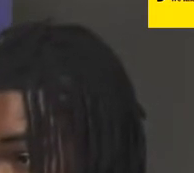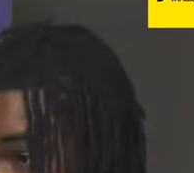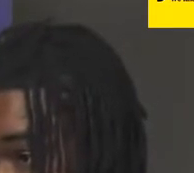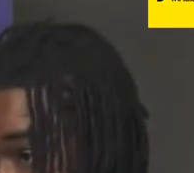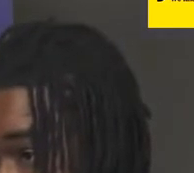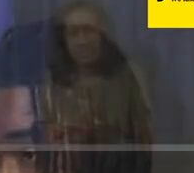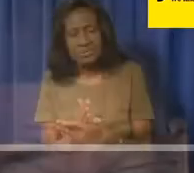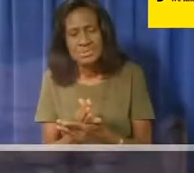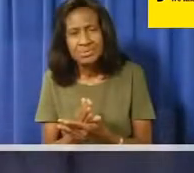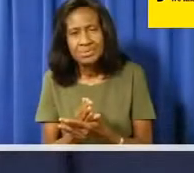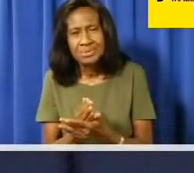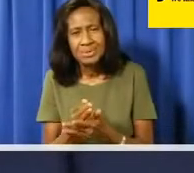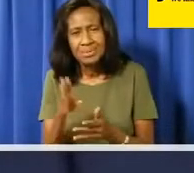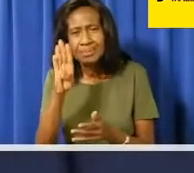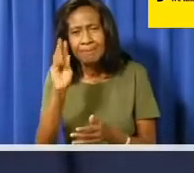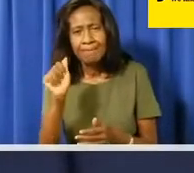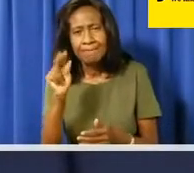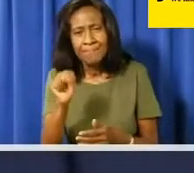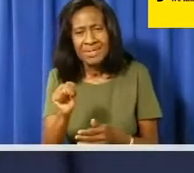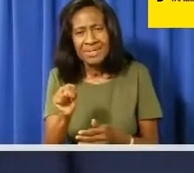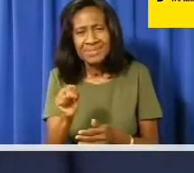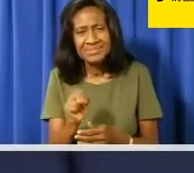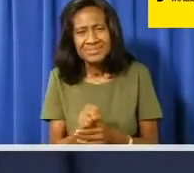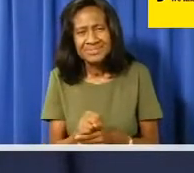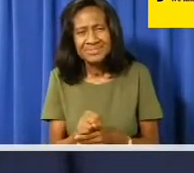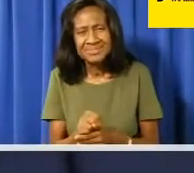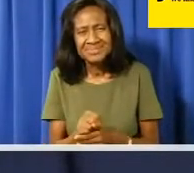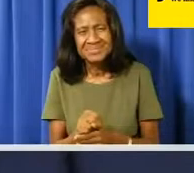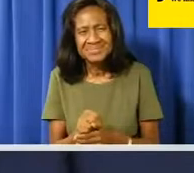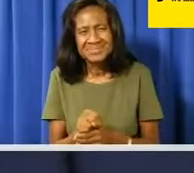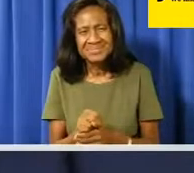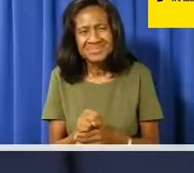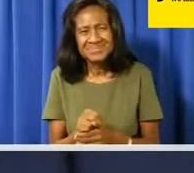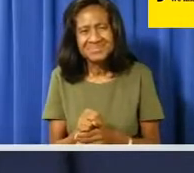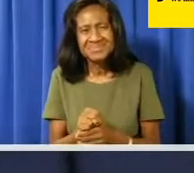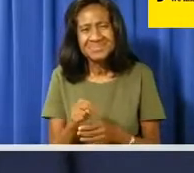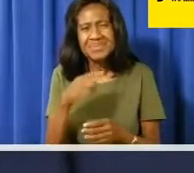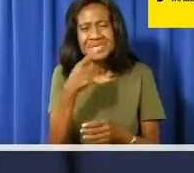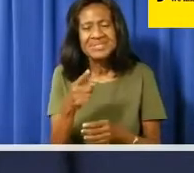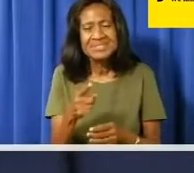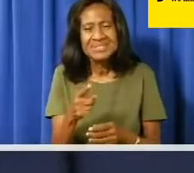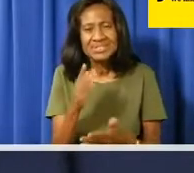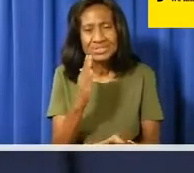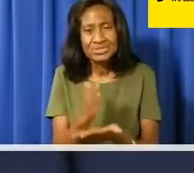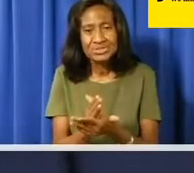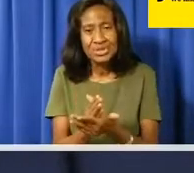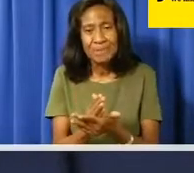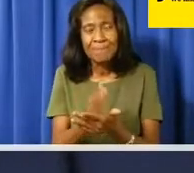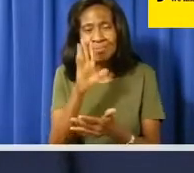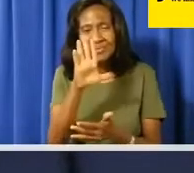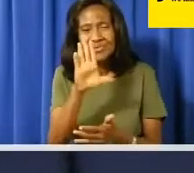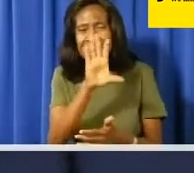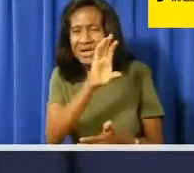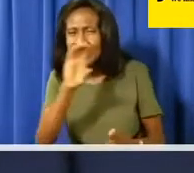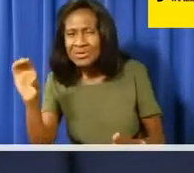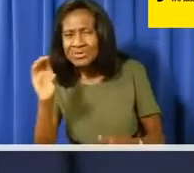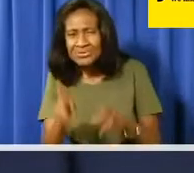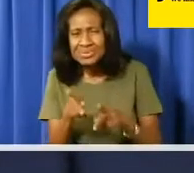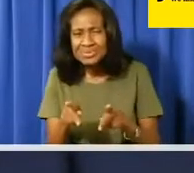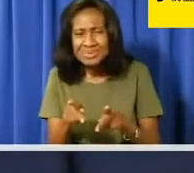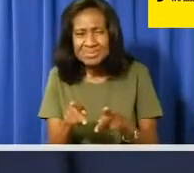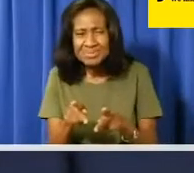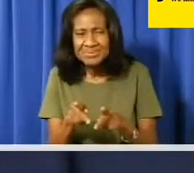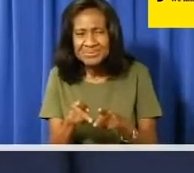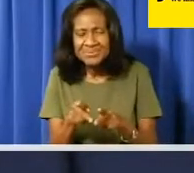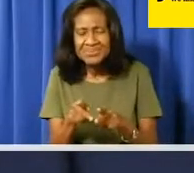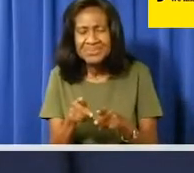Be lifted? Oh, you're going the wrong direction, buddy. Wrong direction. When we go in towards increasing